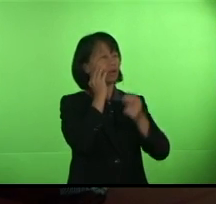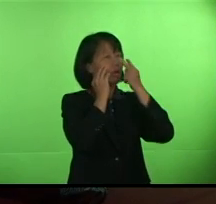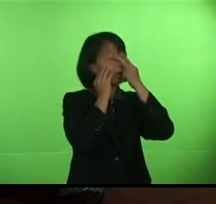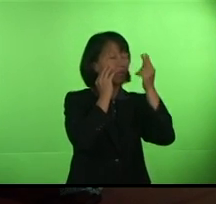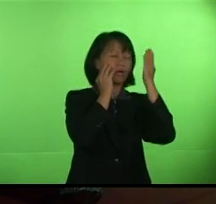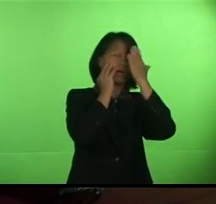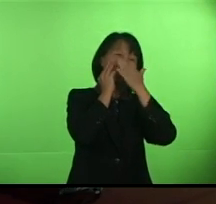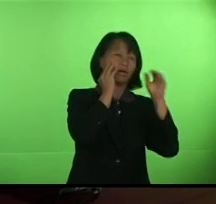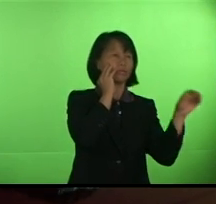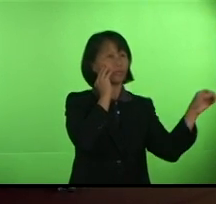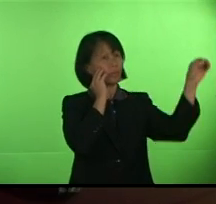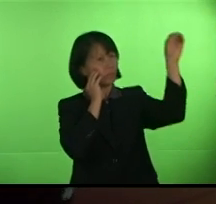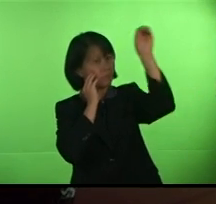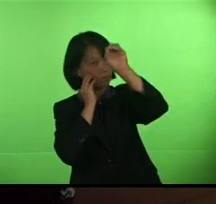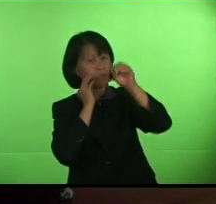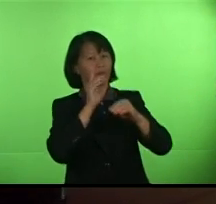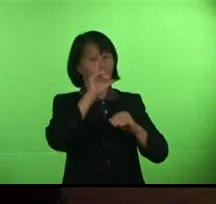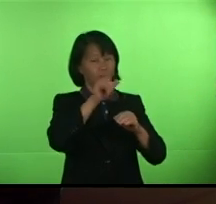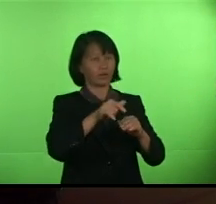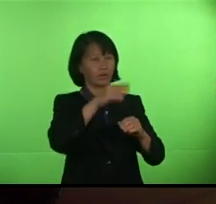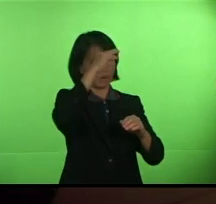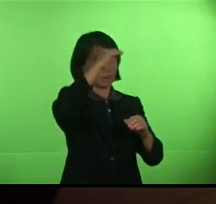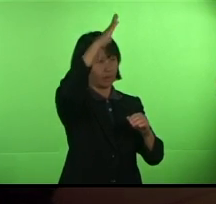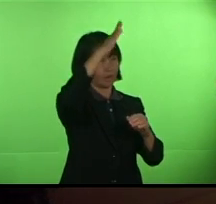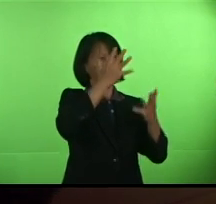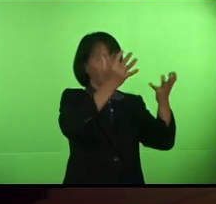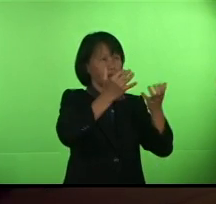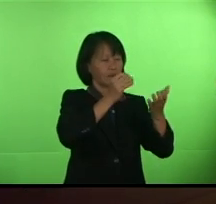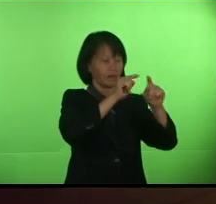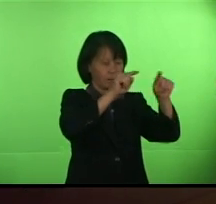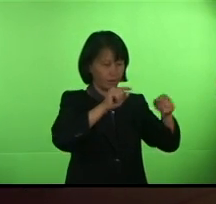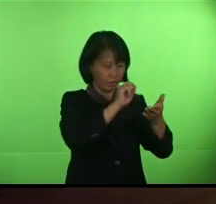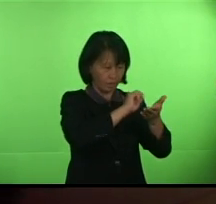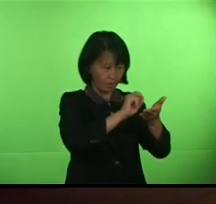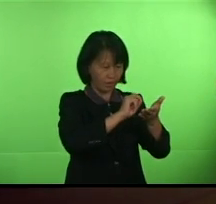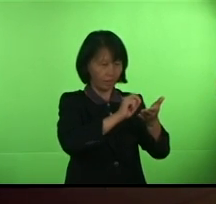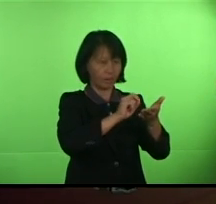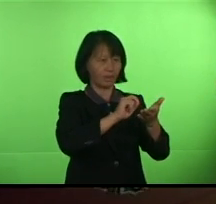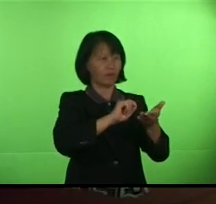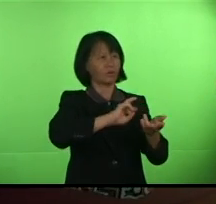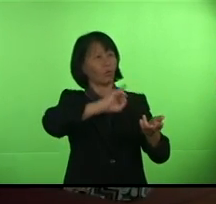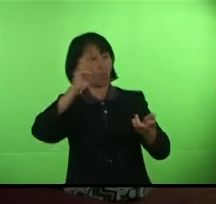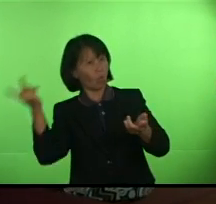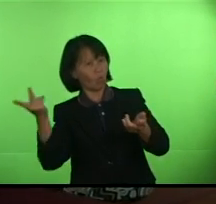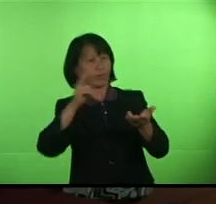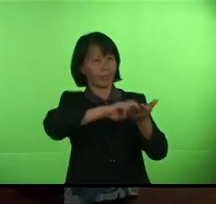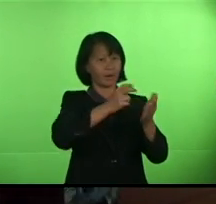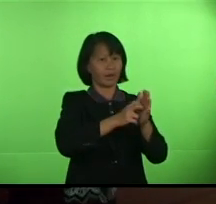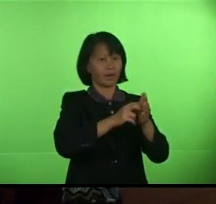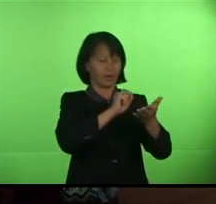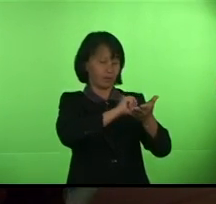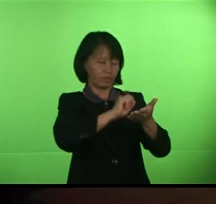context. Yeah? And then he decides to write a text to convey that